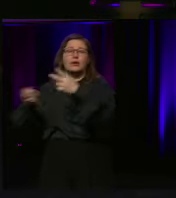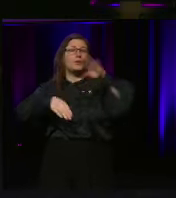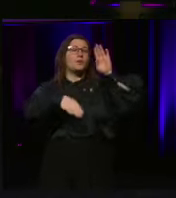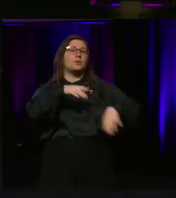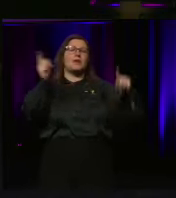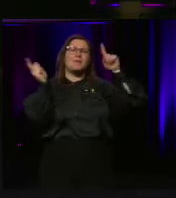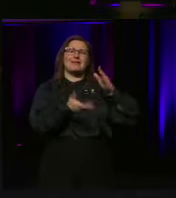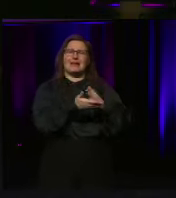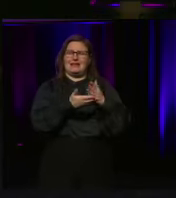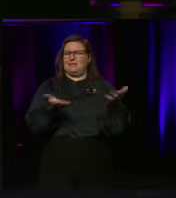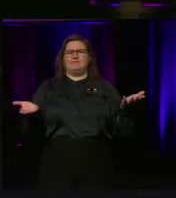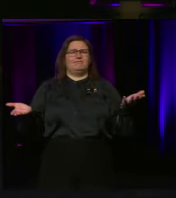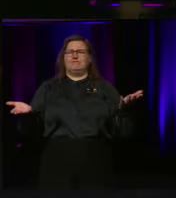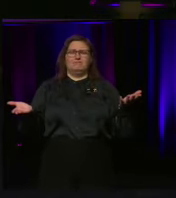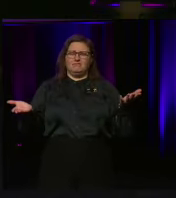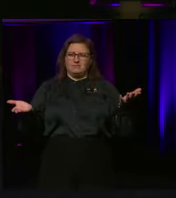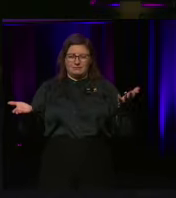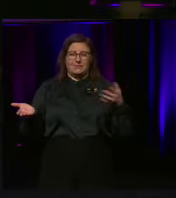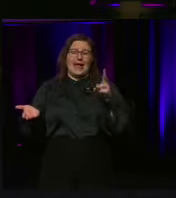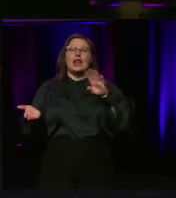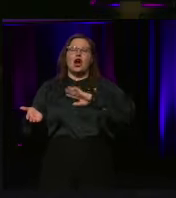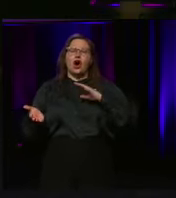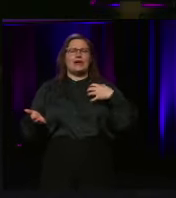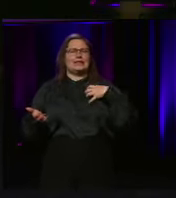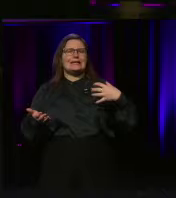and lively human rights discussion.